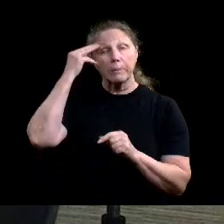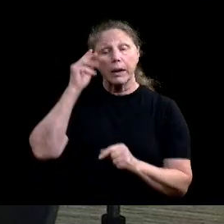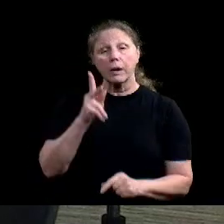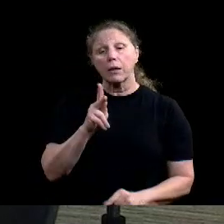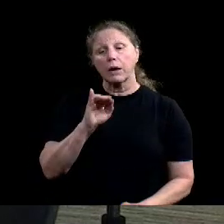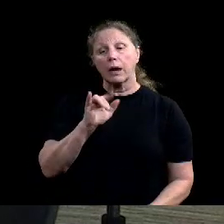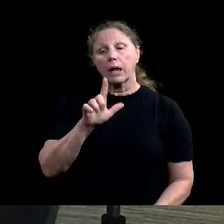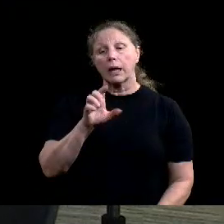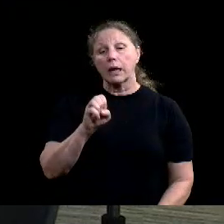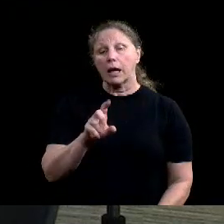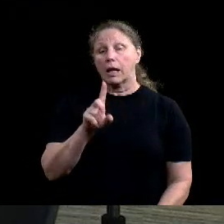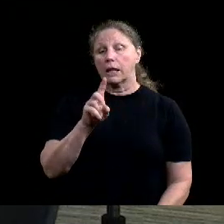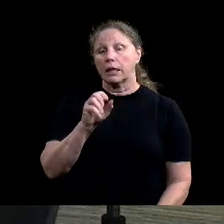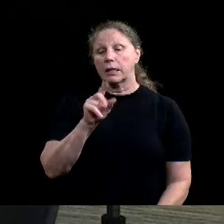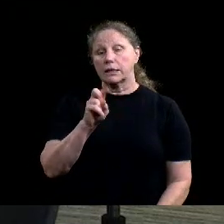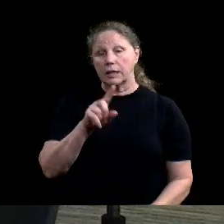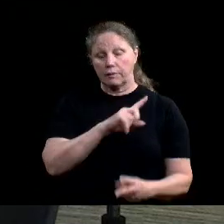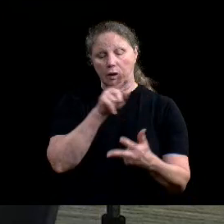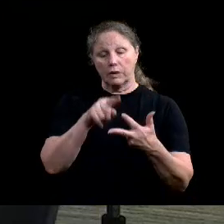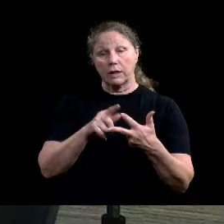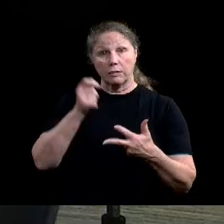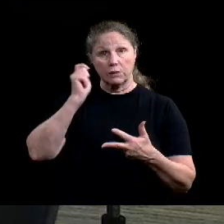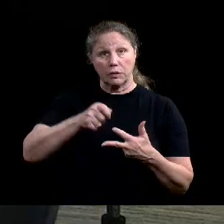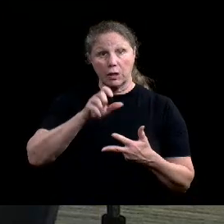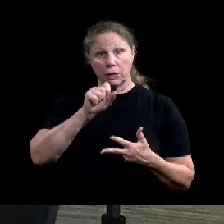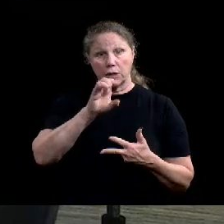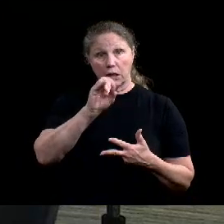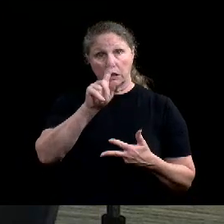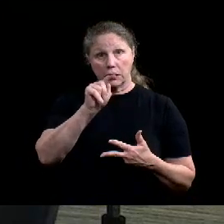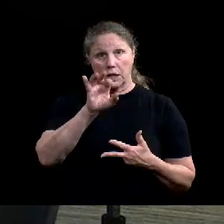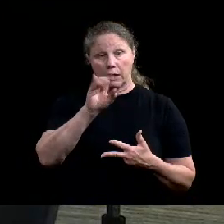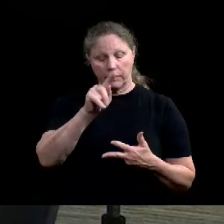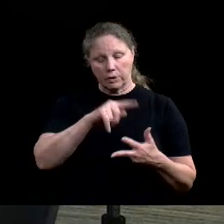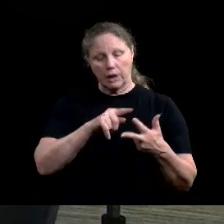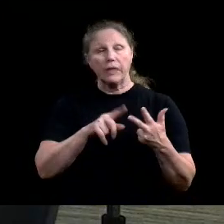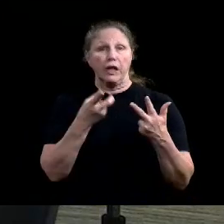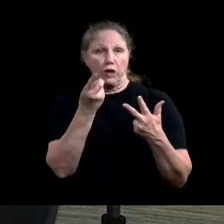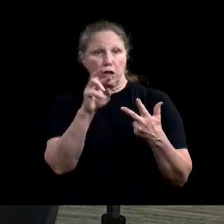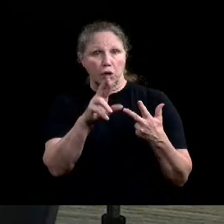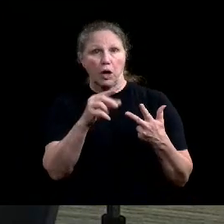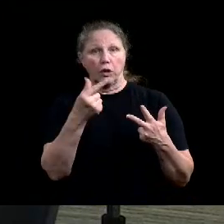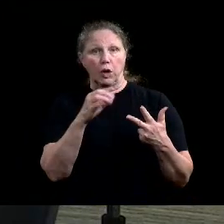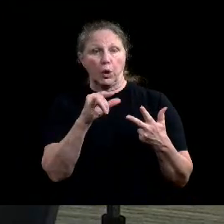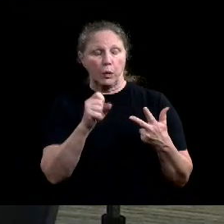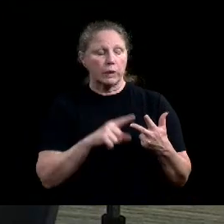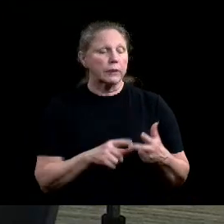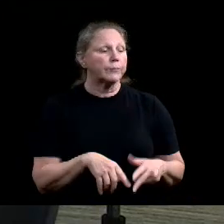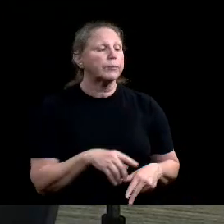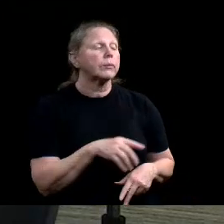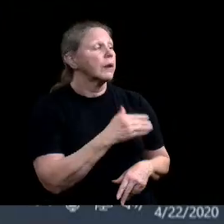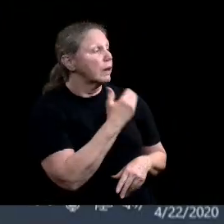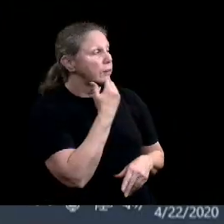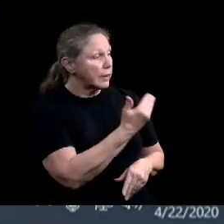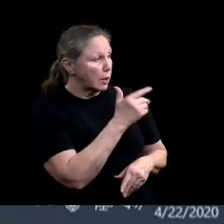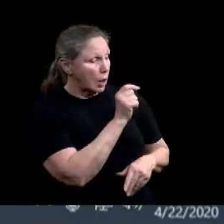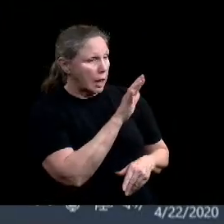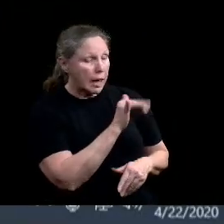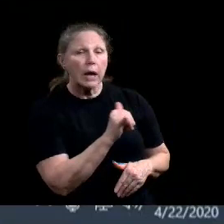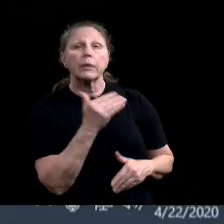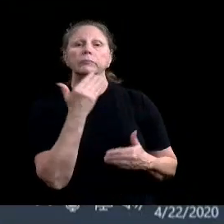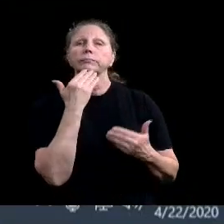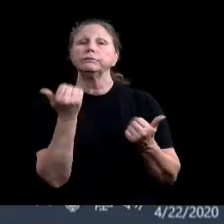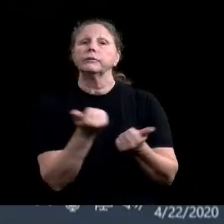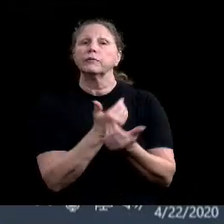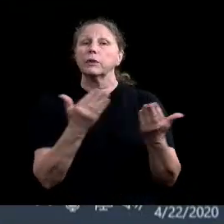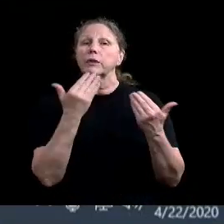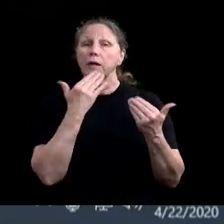Dr. Griggs. Thank you, Larry. Good afternoon, everyone. Really appreciate you tuning in for the information that we're going to give